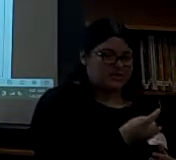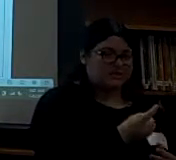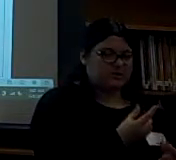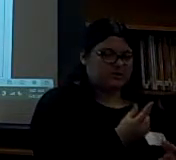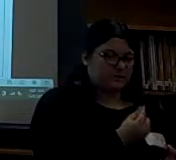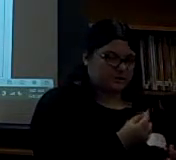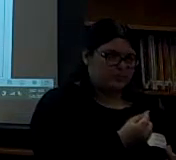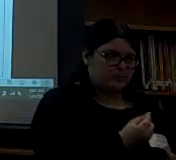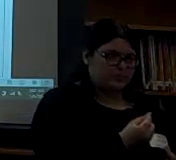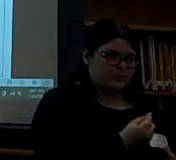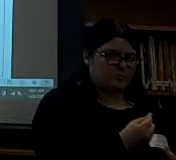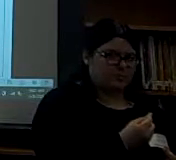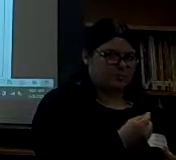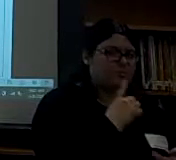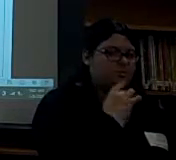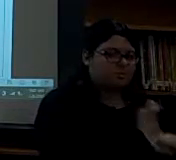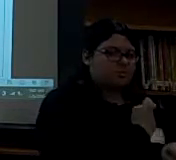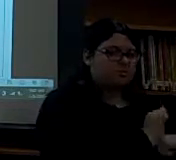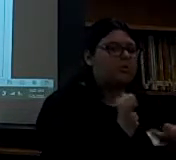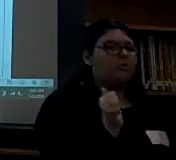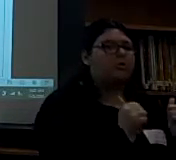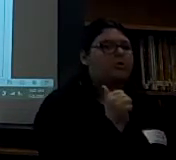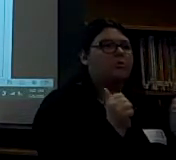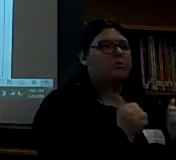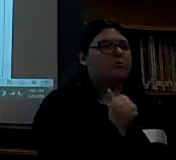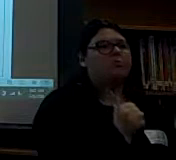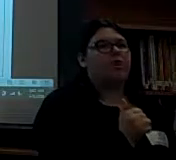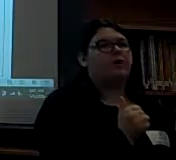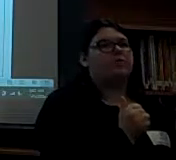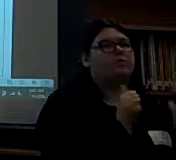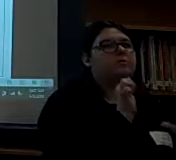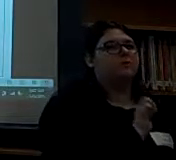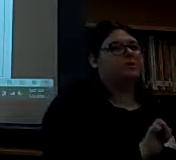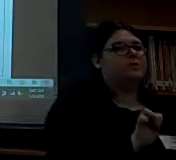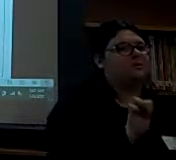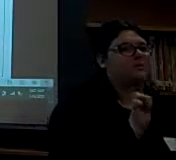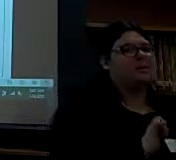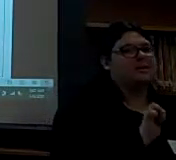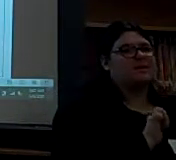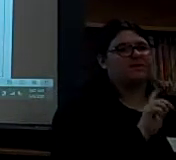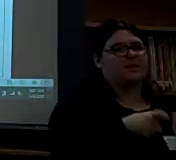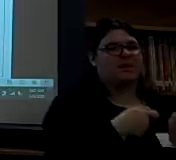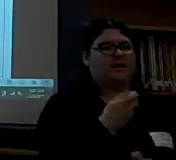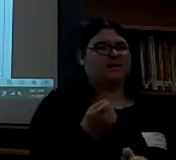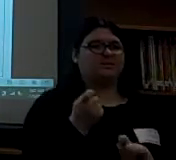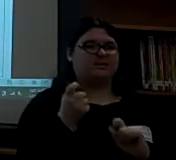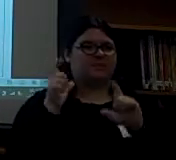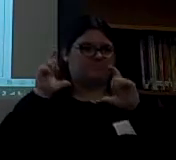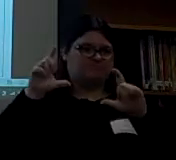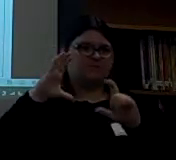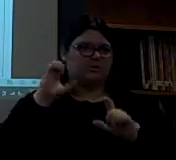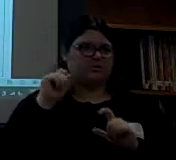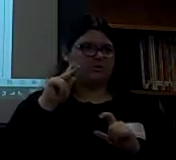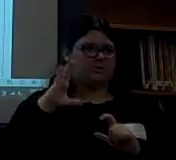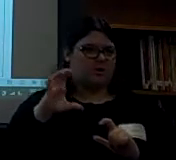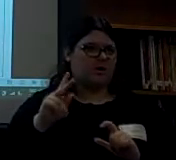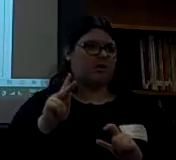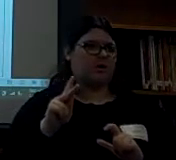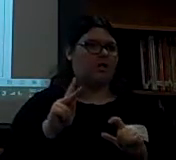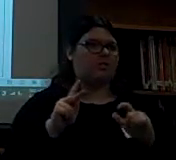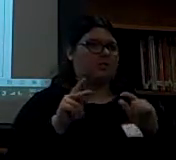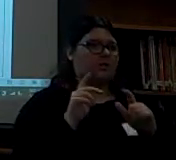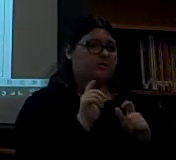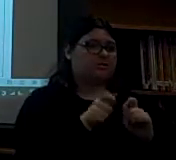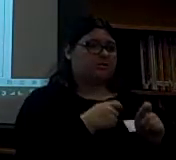what we need to teach kids to do is actually follow the rhythm of the activity rather than the clock. So ideally, before they start, we find an